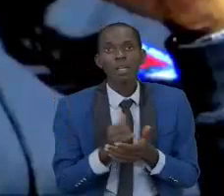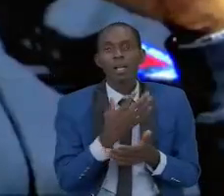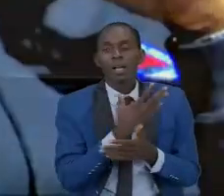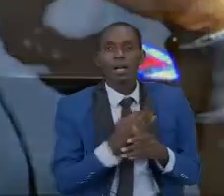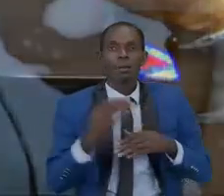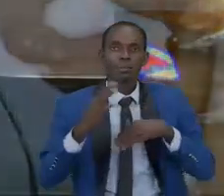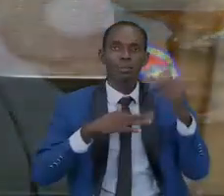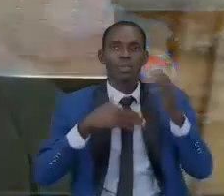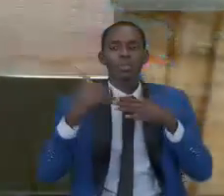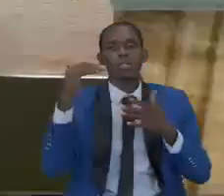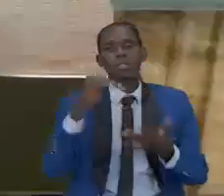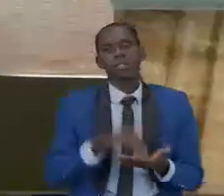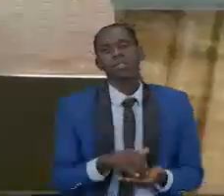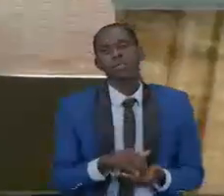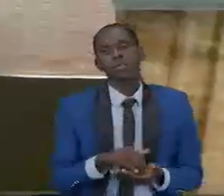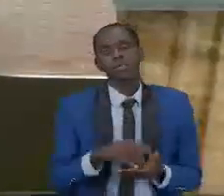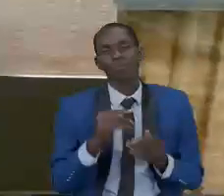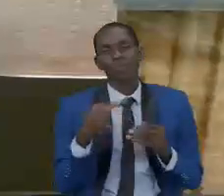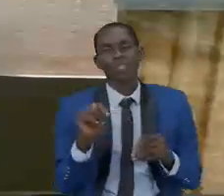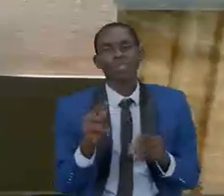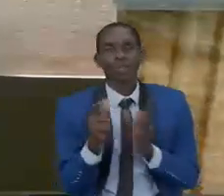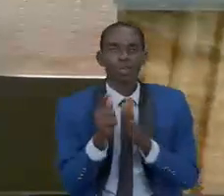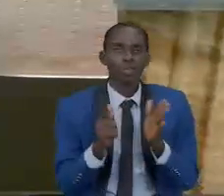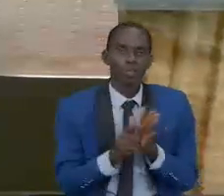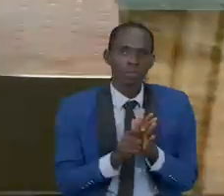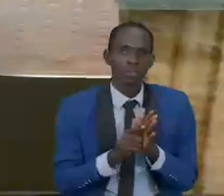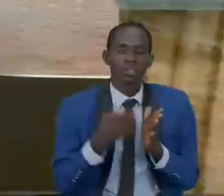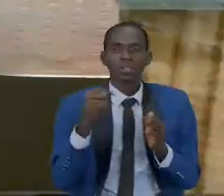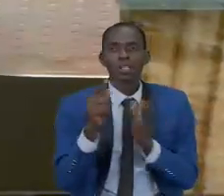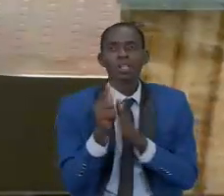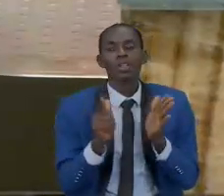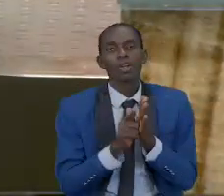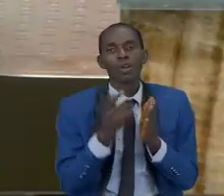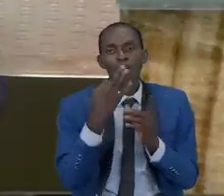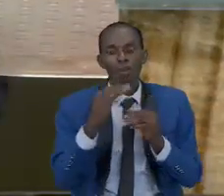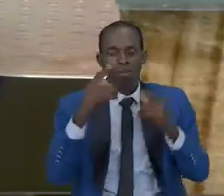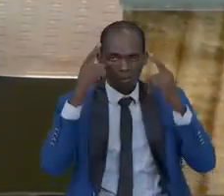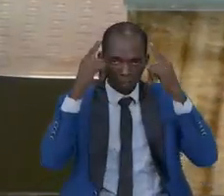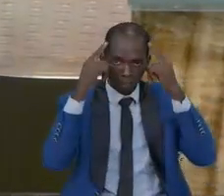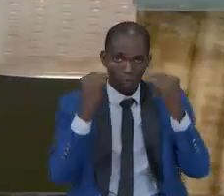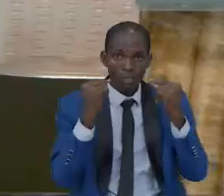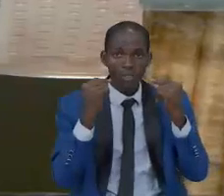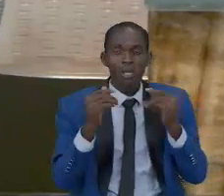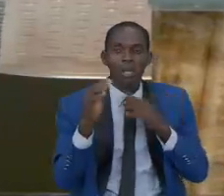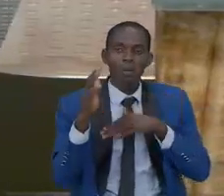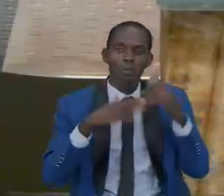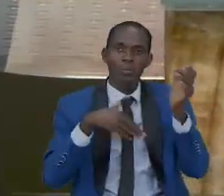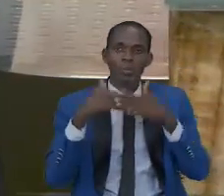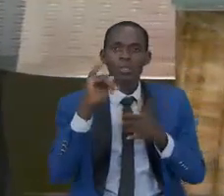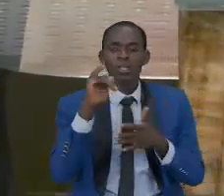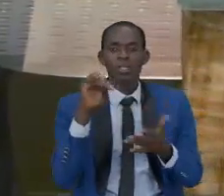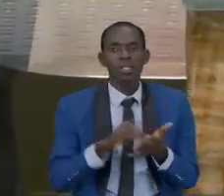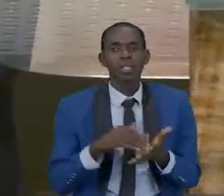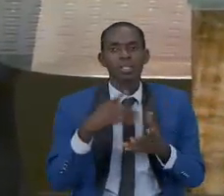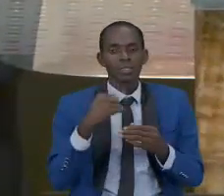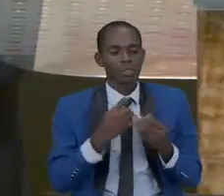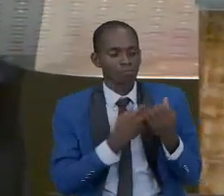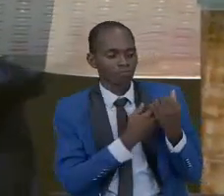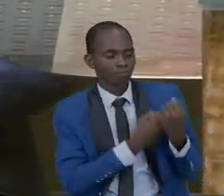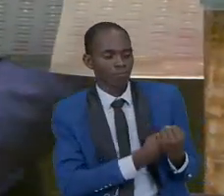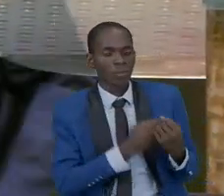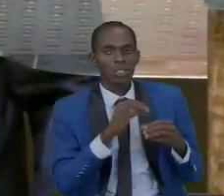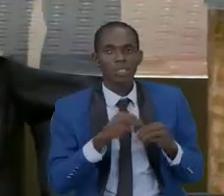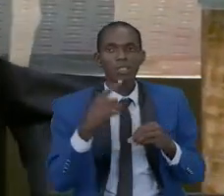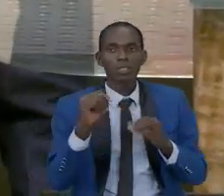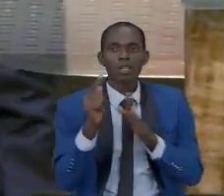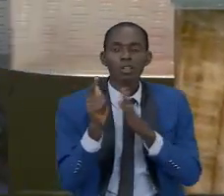again the law the law of Moses and were built again confidence in